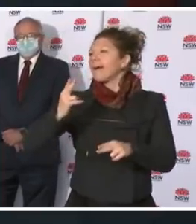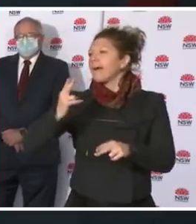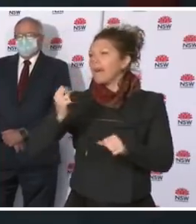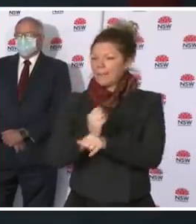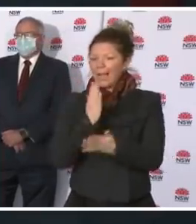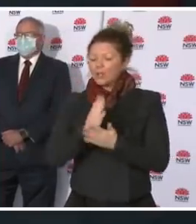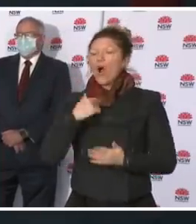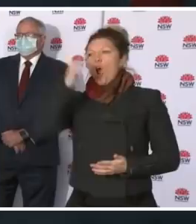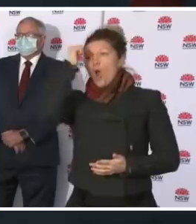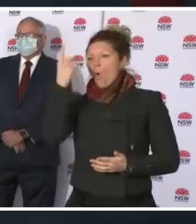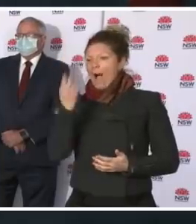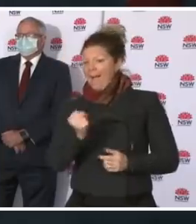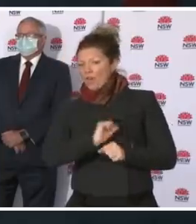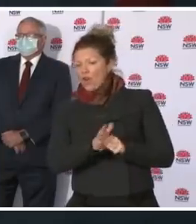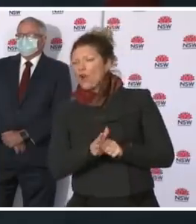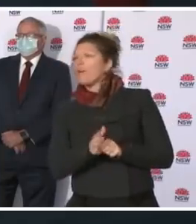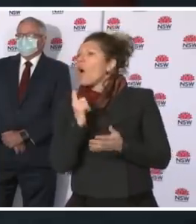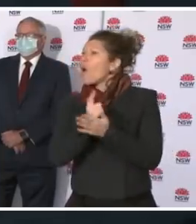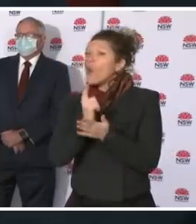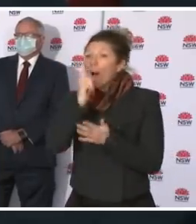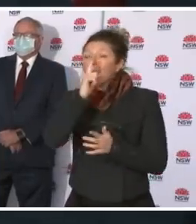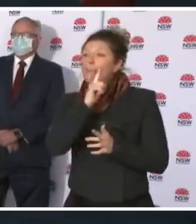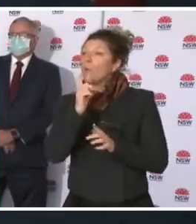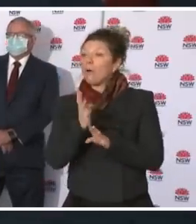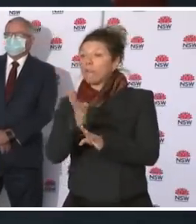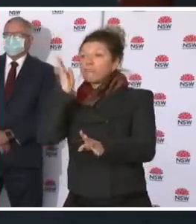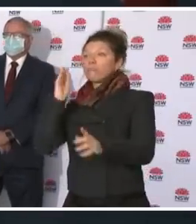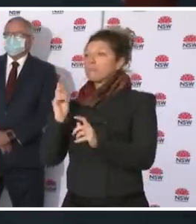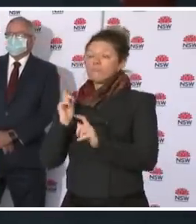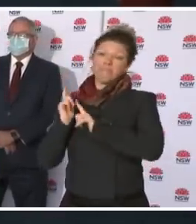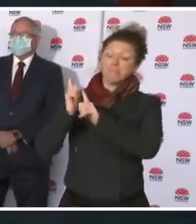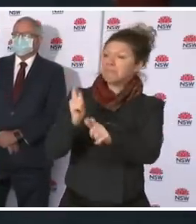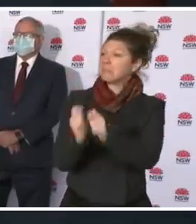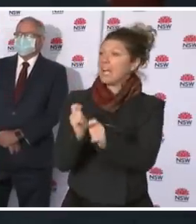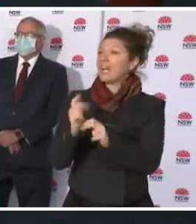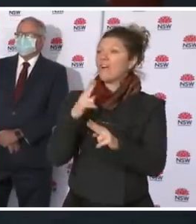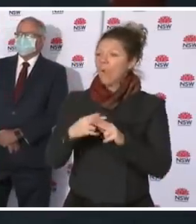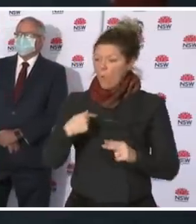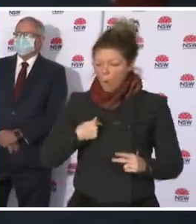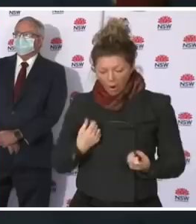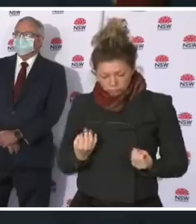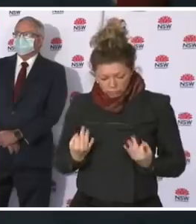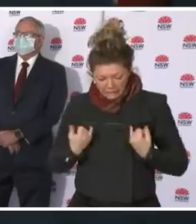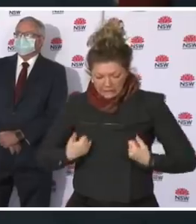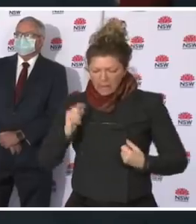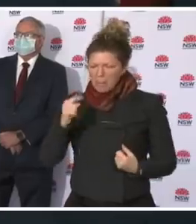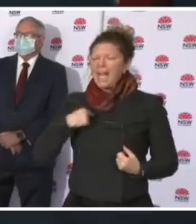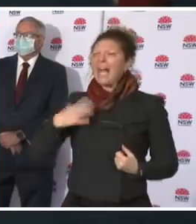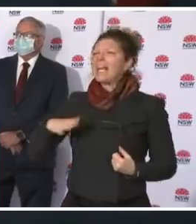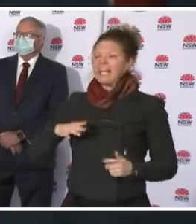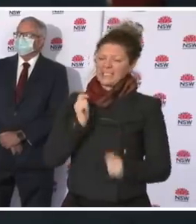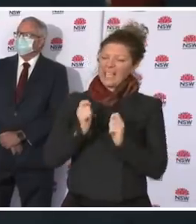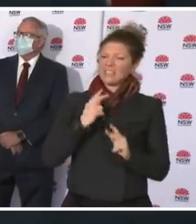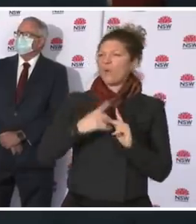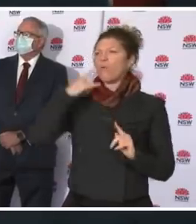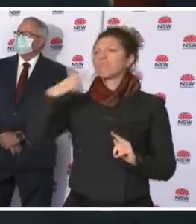of surveillance testing, which has been very useful at identifying people without symptoms and potentially infectious in the community, we want